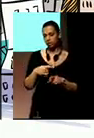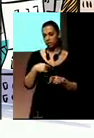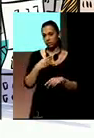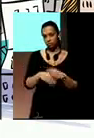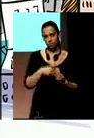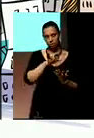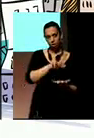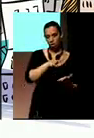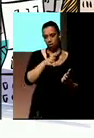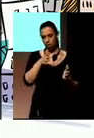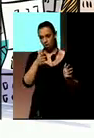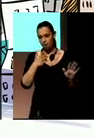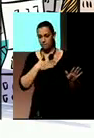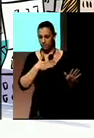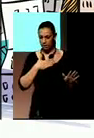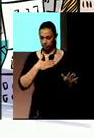things.